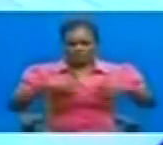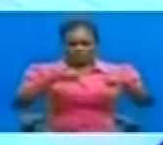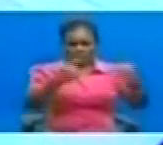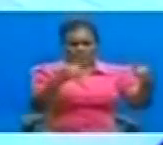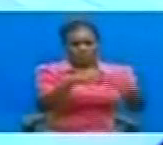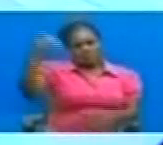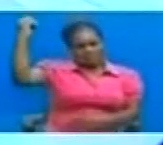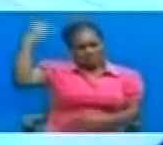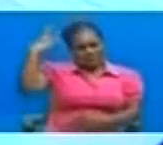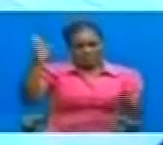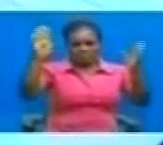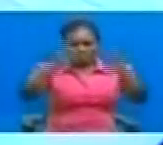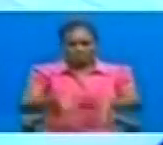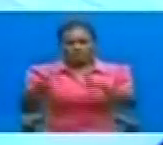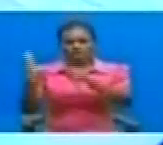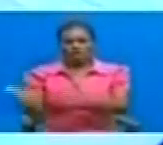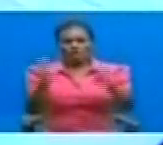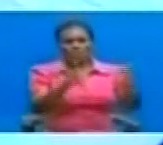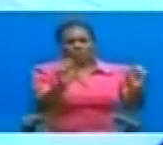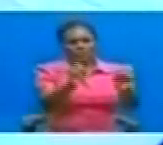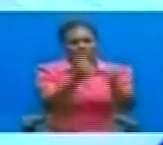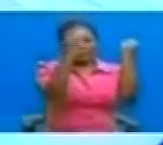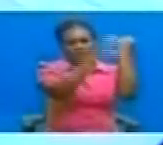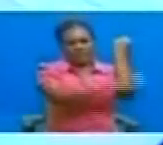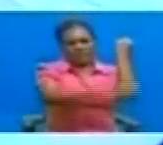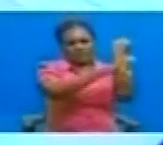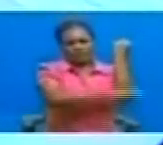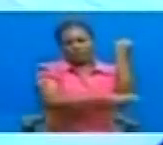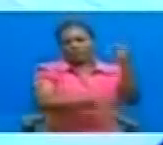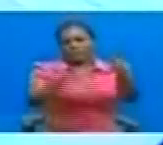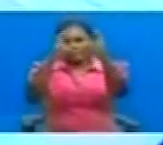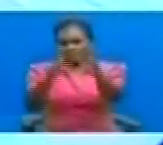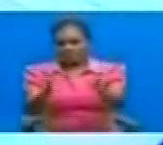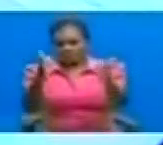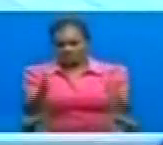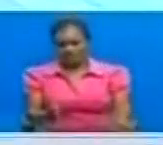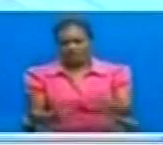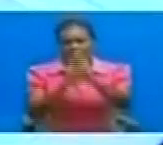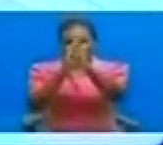power outages, which are a common occurrence in the country. KTN's Charles Gitonga reports.